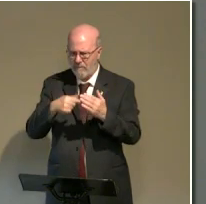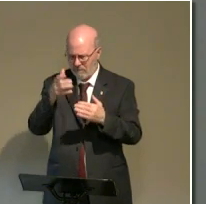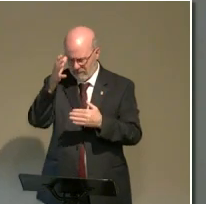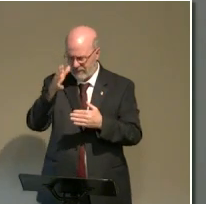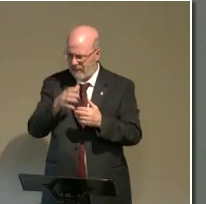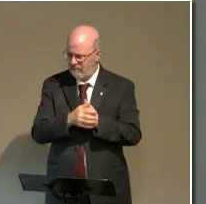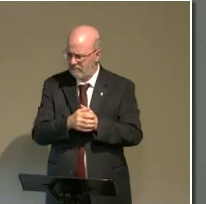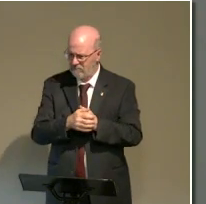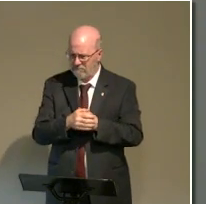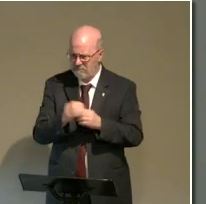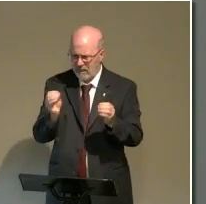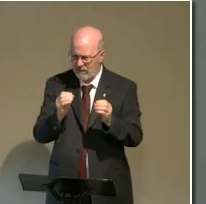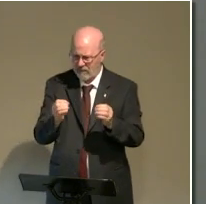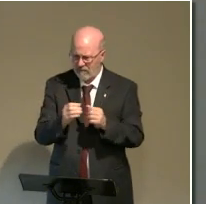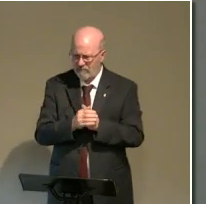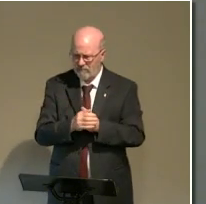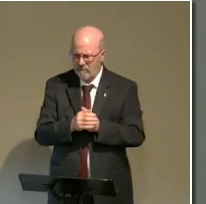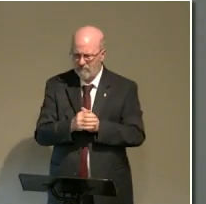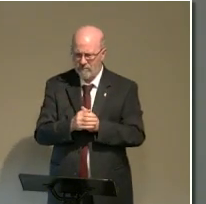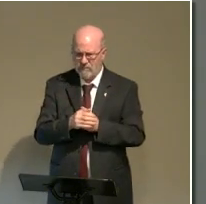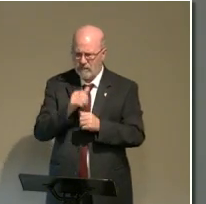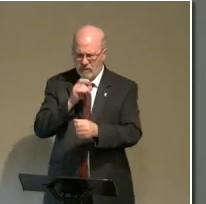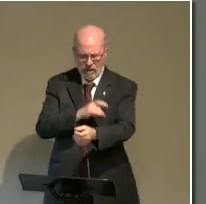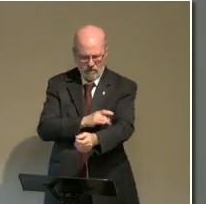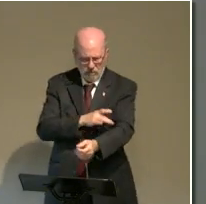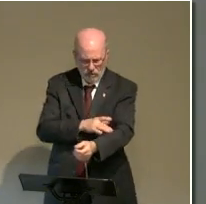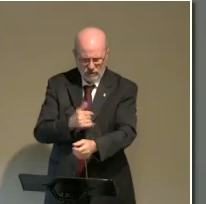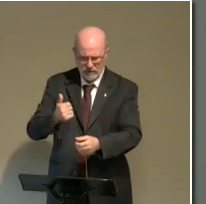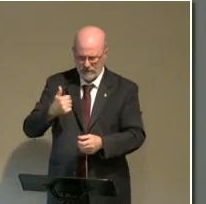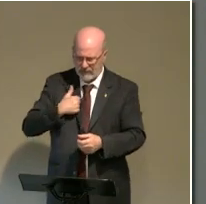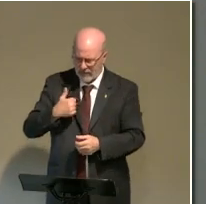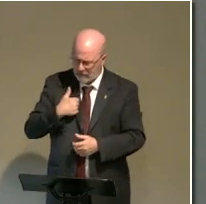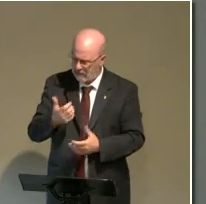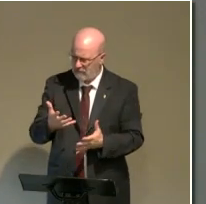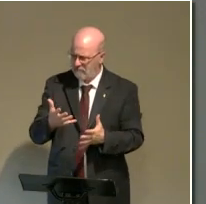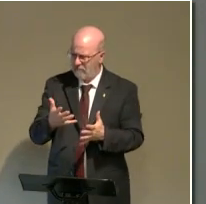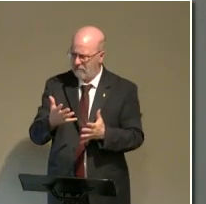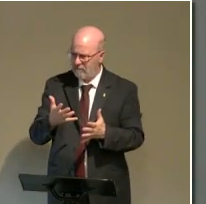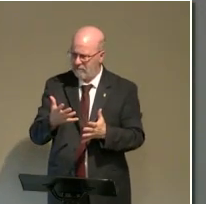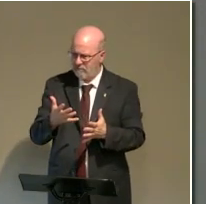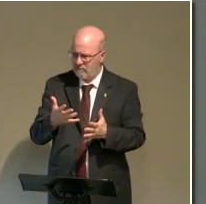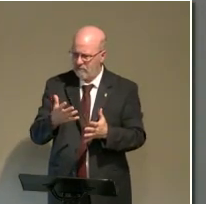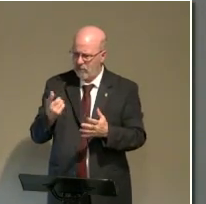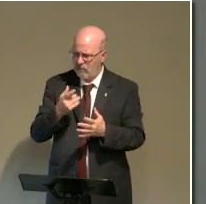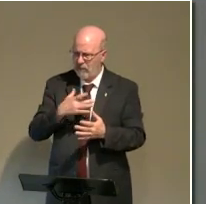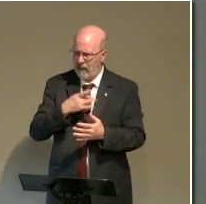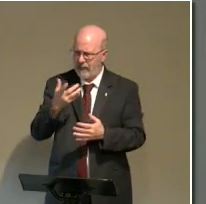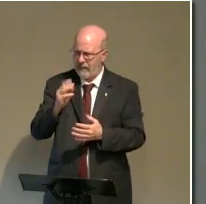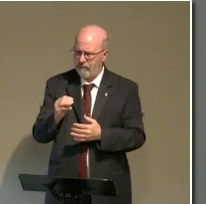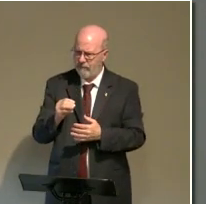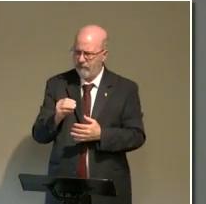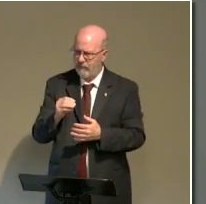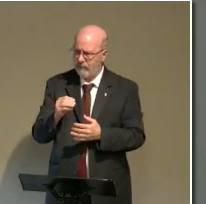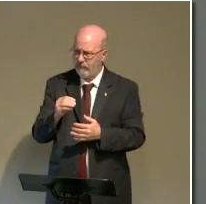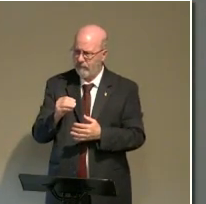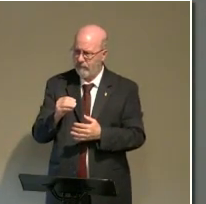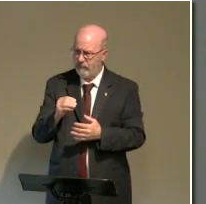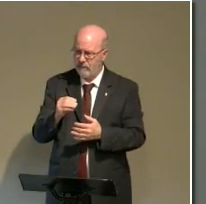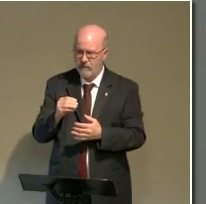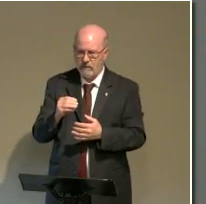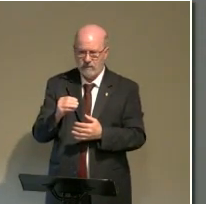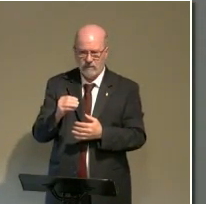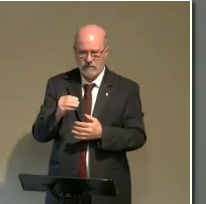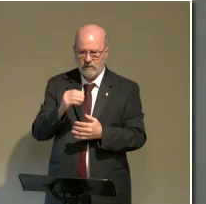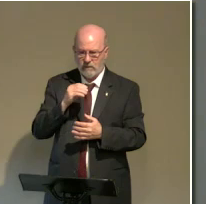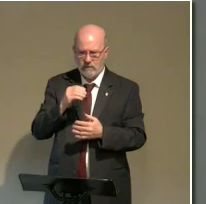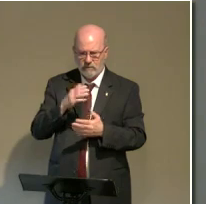my dad, ever. Never. Not in Portugal, not in Canada, not. They always seem to like him. Right? He hasn't